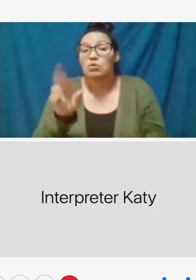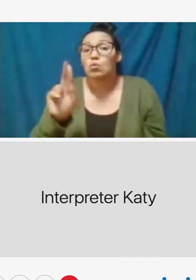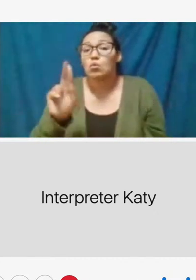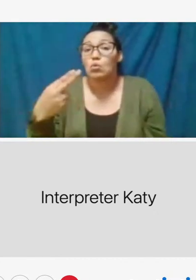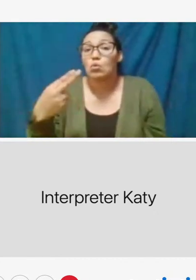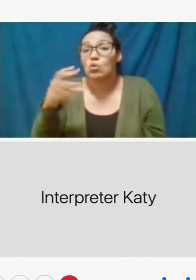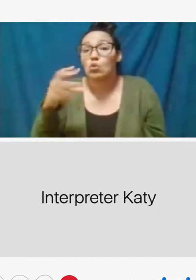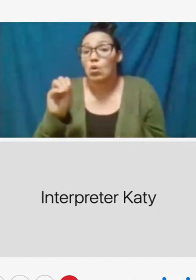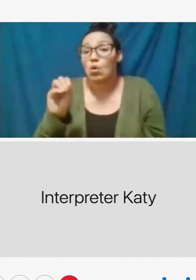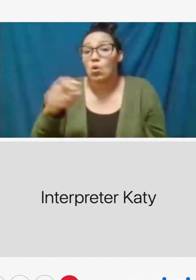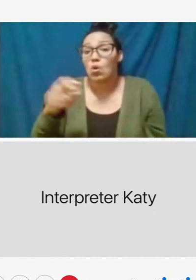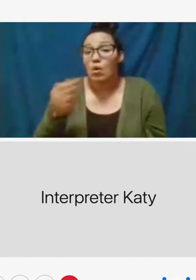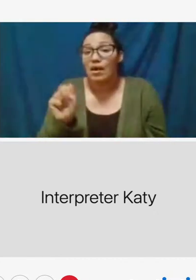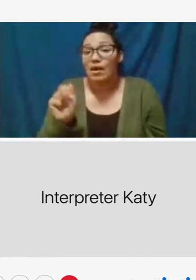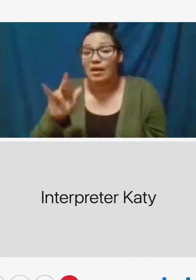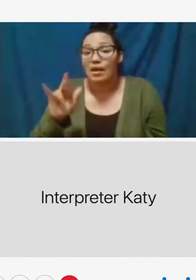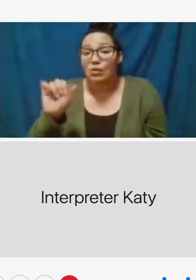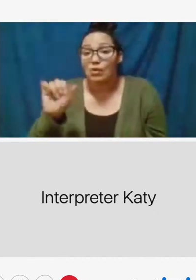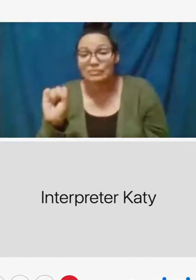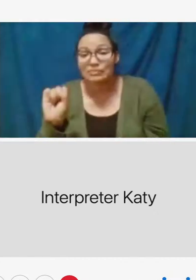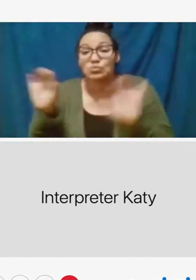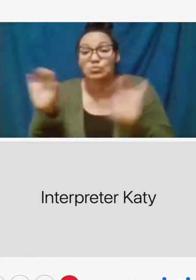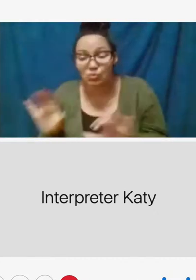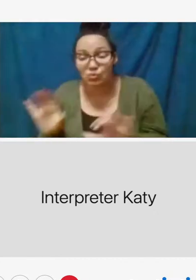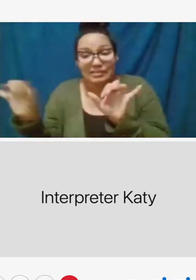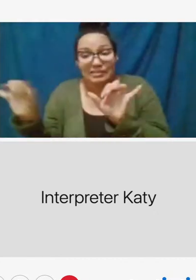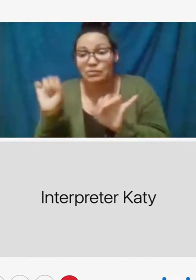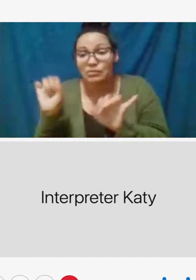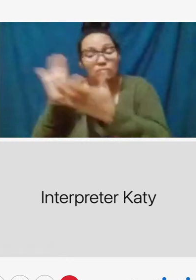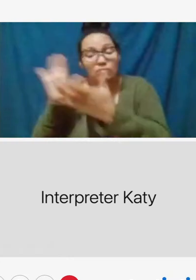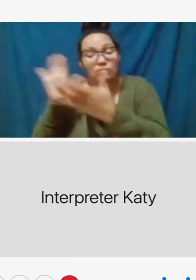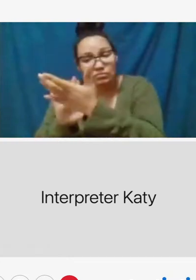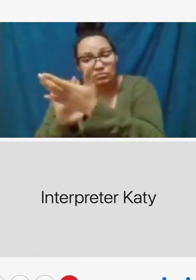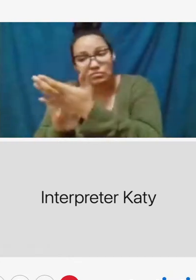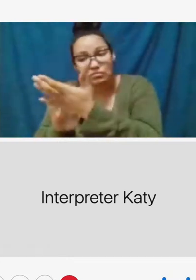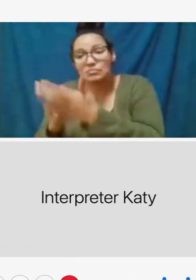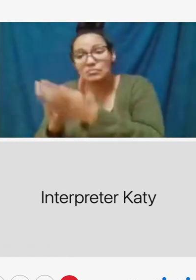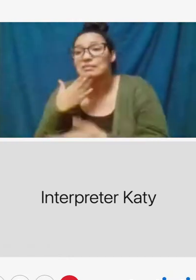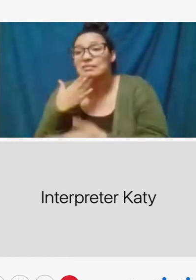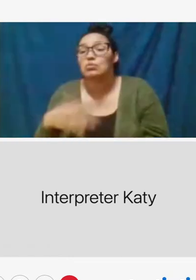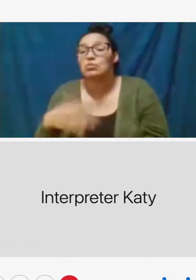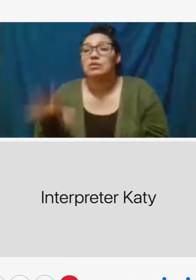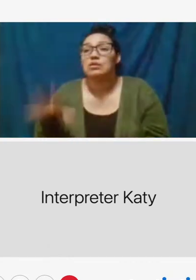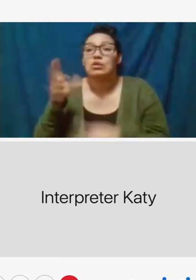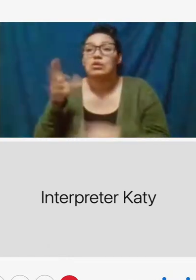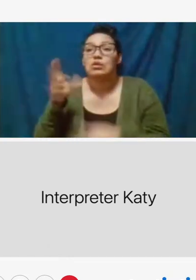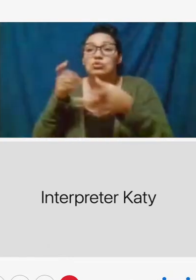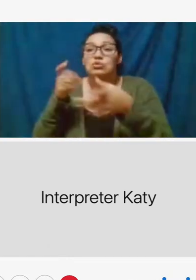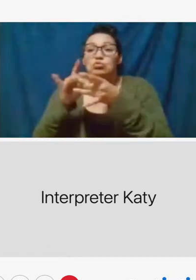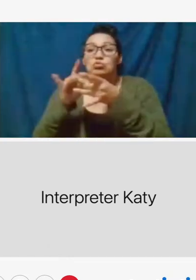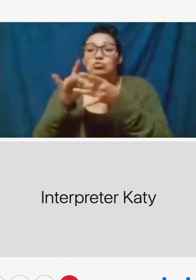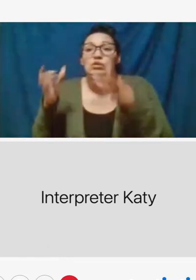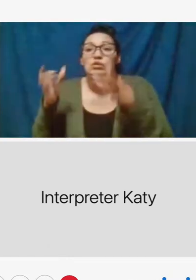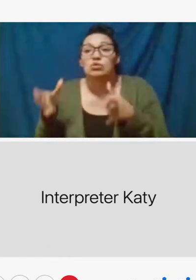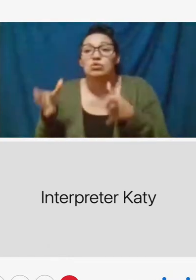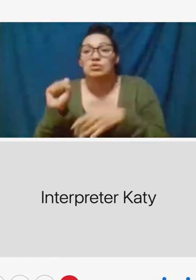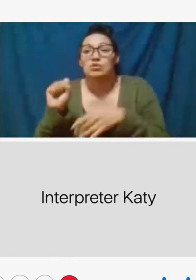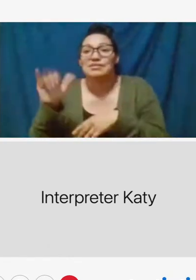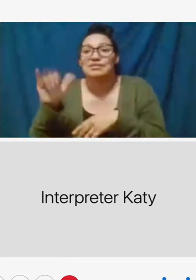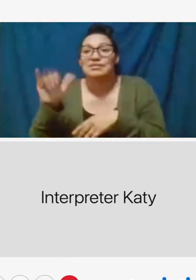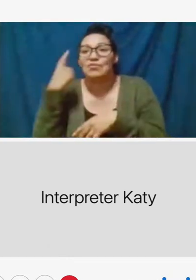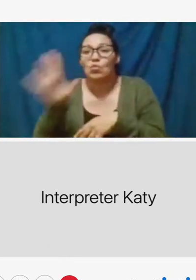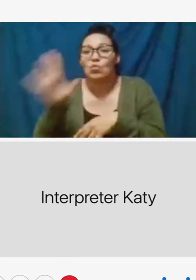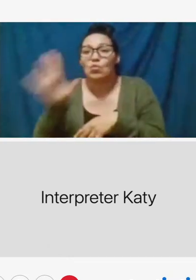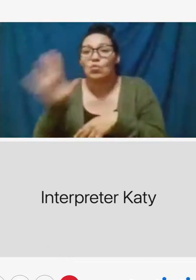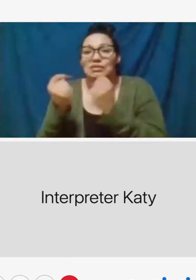so I commend you uh director uh Sachs for your team please please let them know